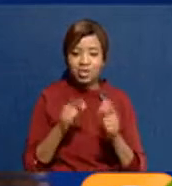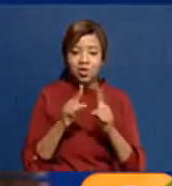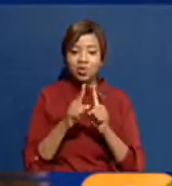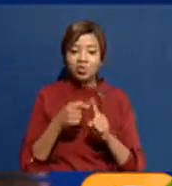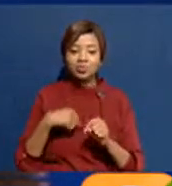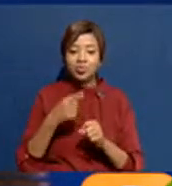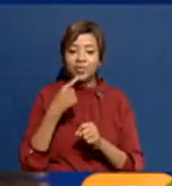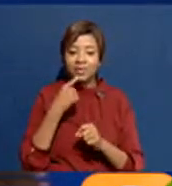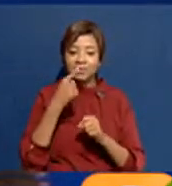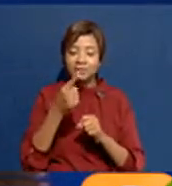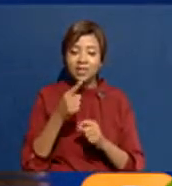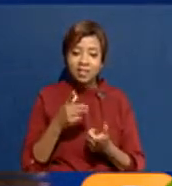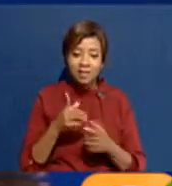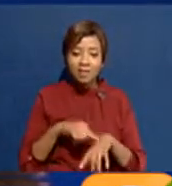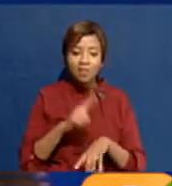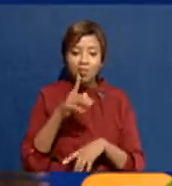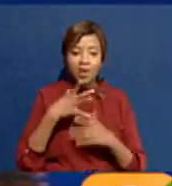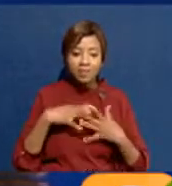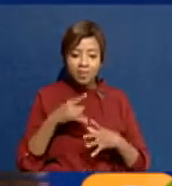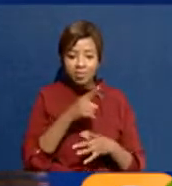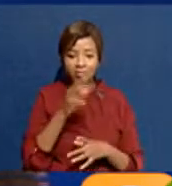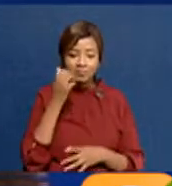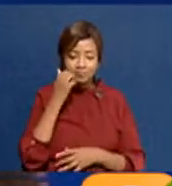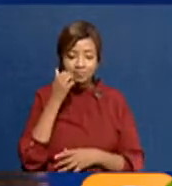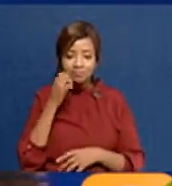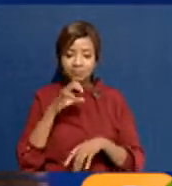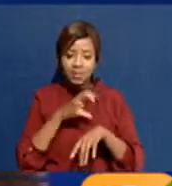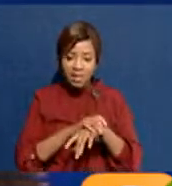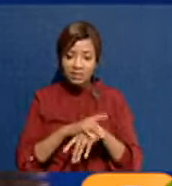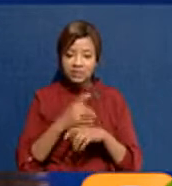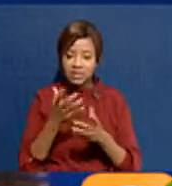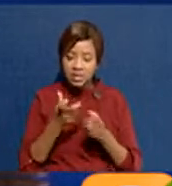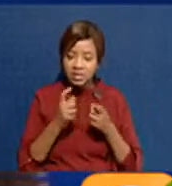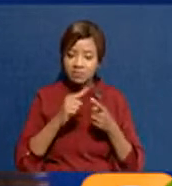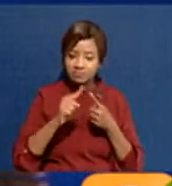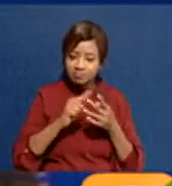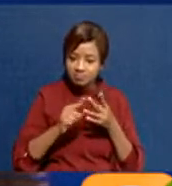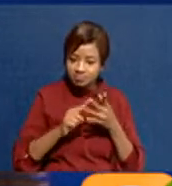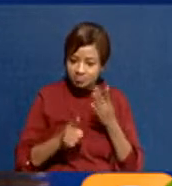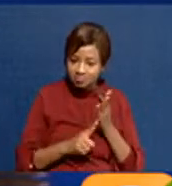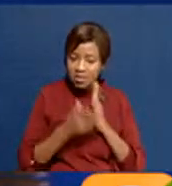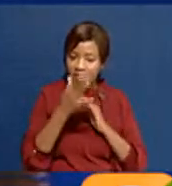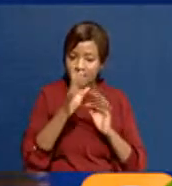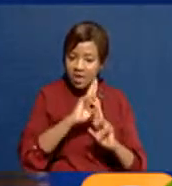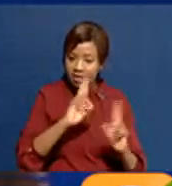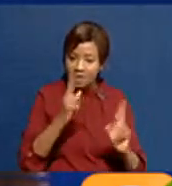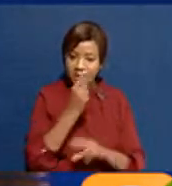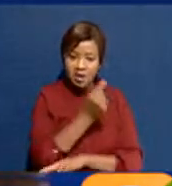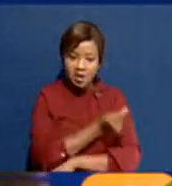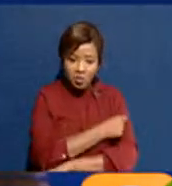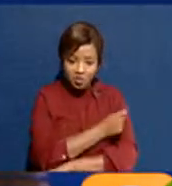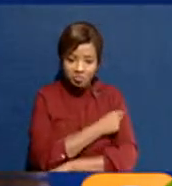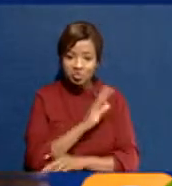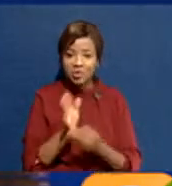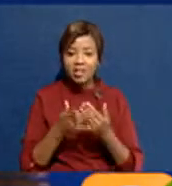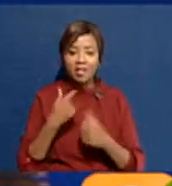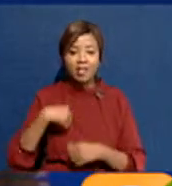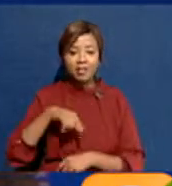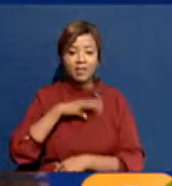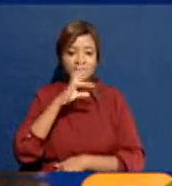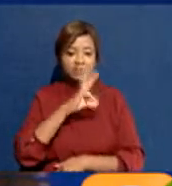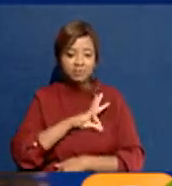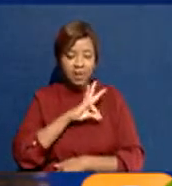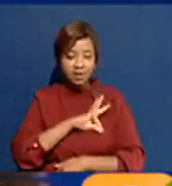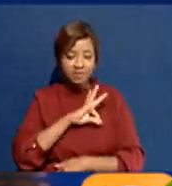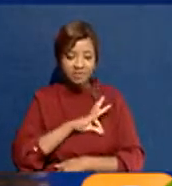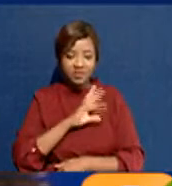when patients get to this, this is what they are supposed to get, so that we can be able to reap, you know, the fruits of our